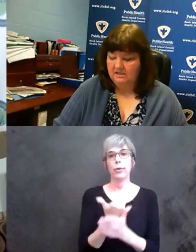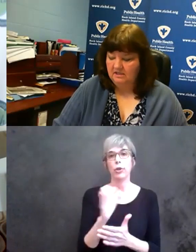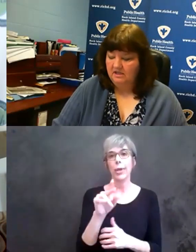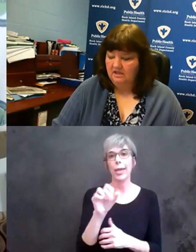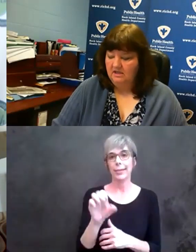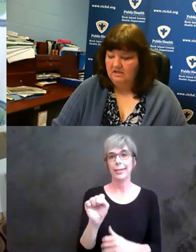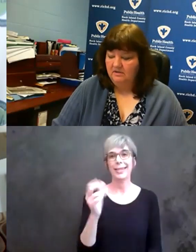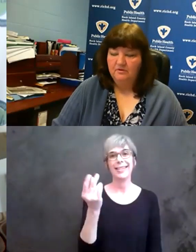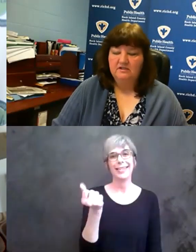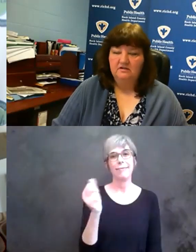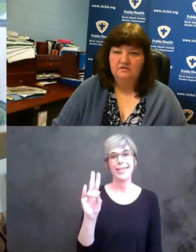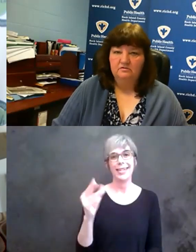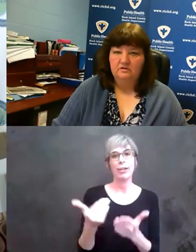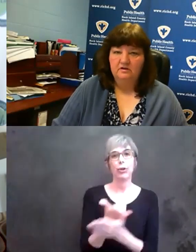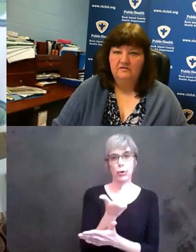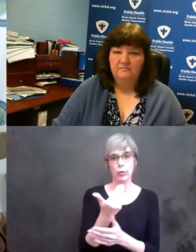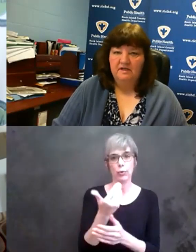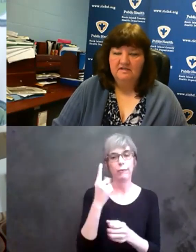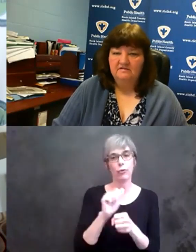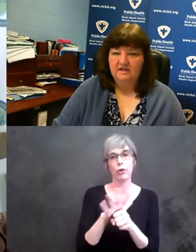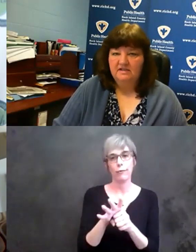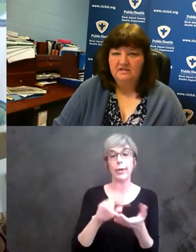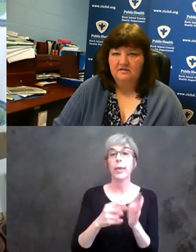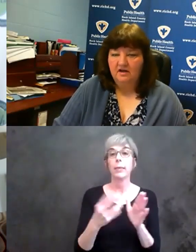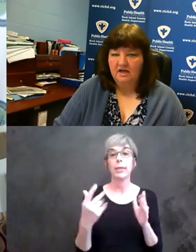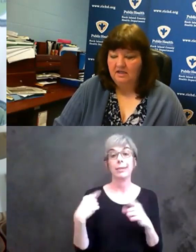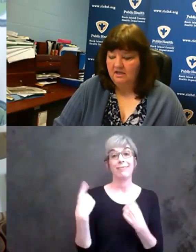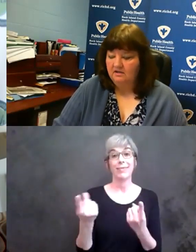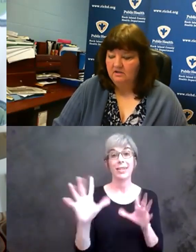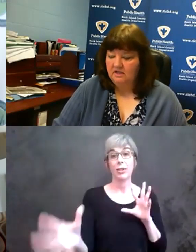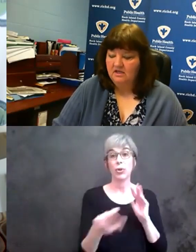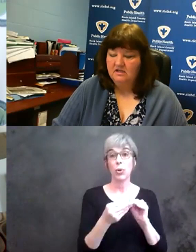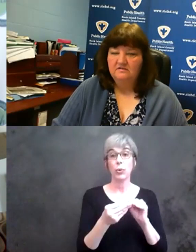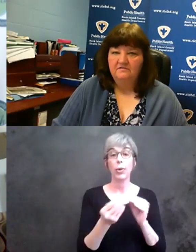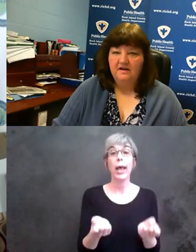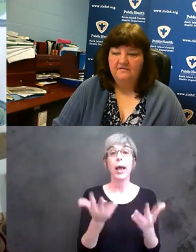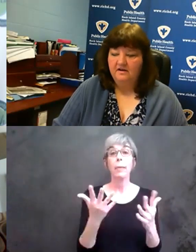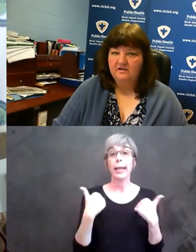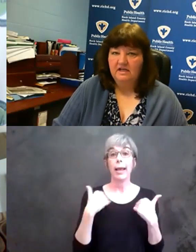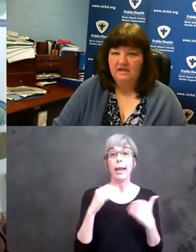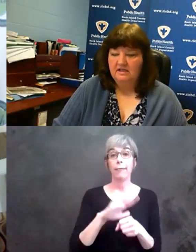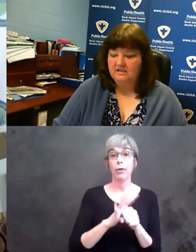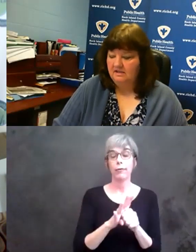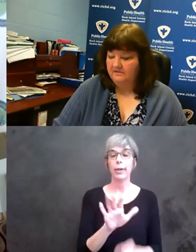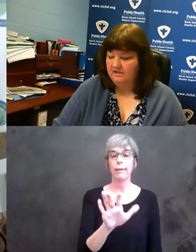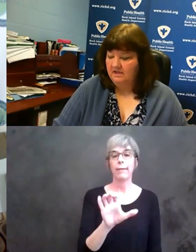cases of COVID-19. That brings our total of positive cases in Rock Island County